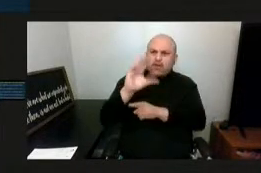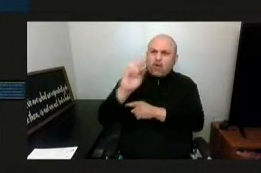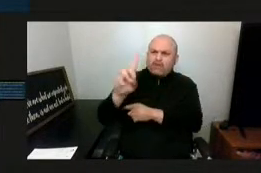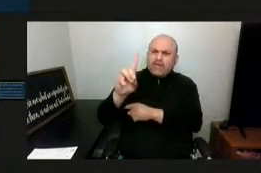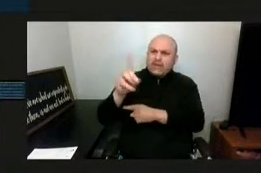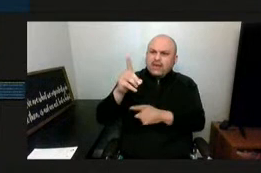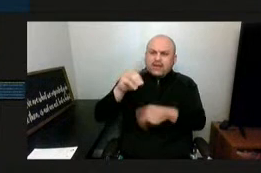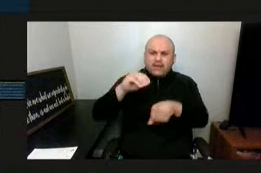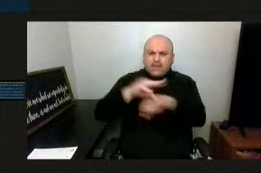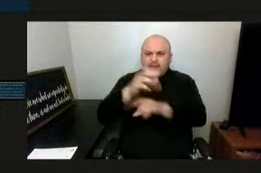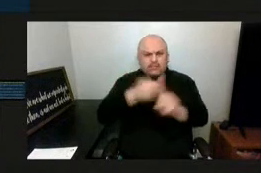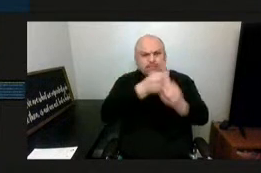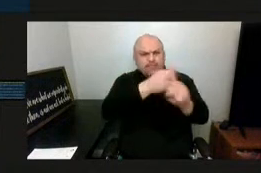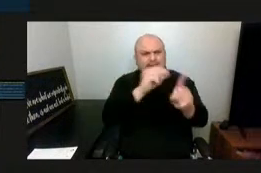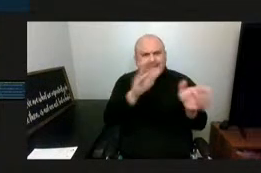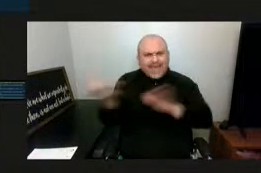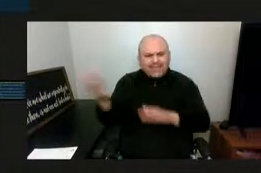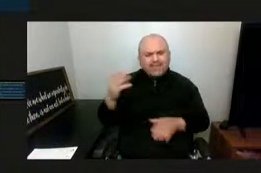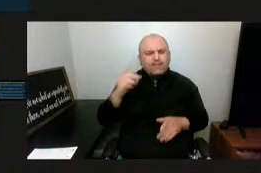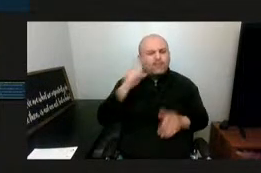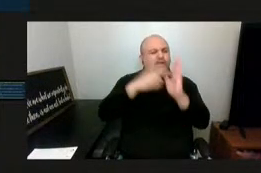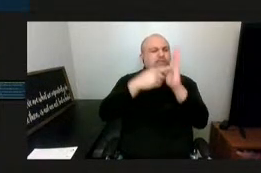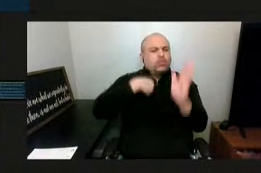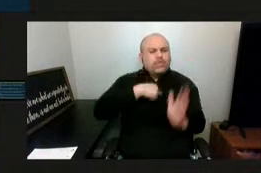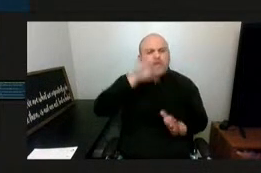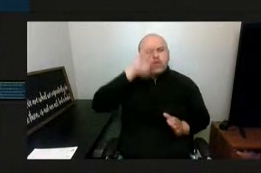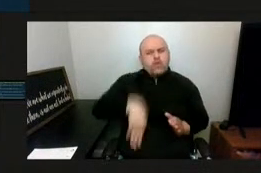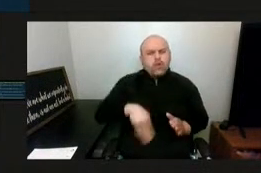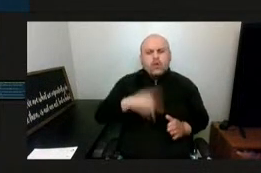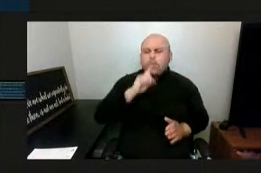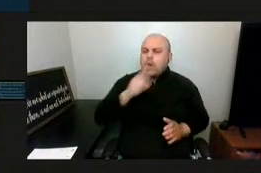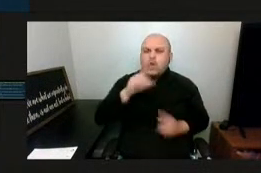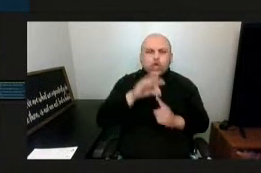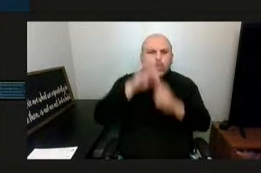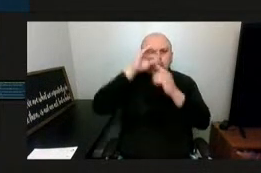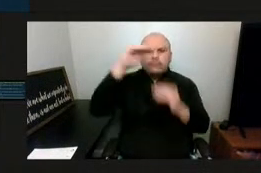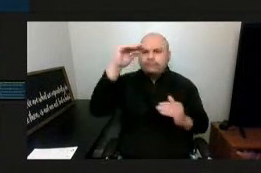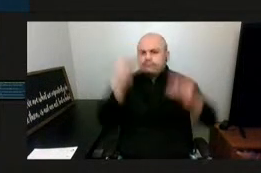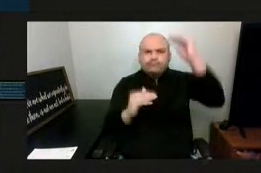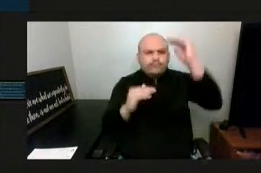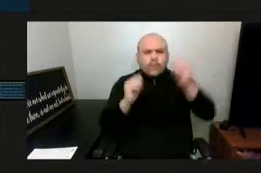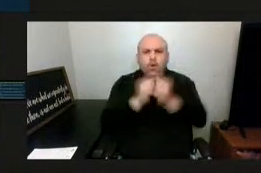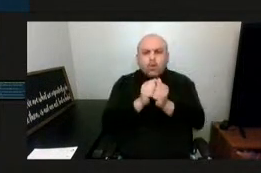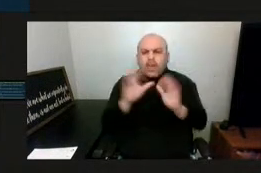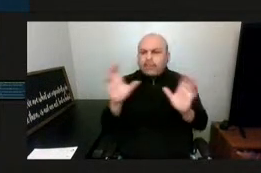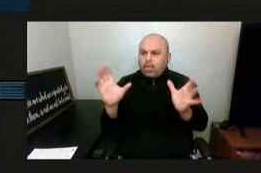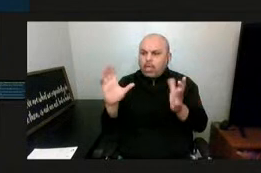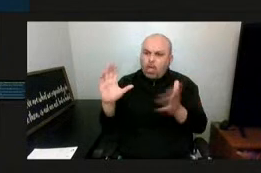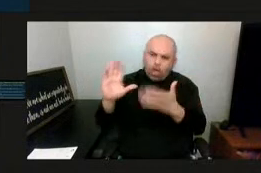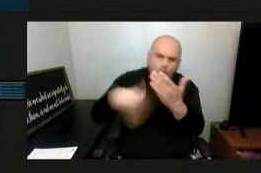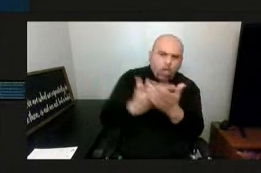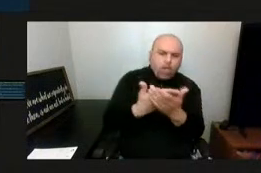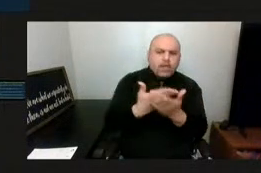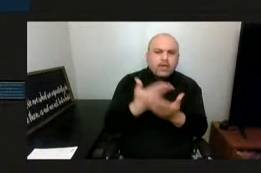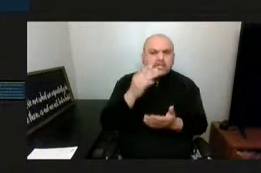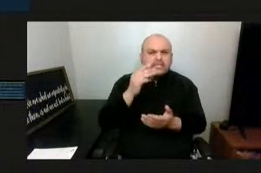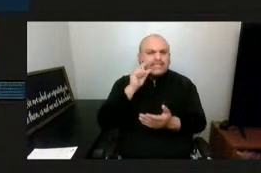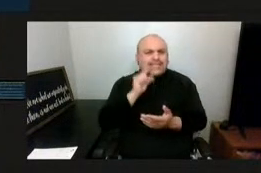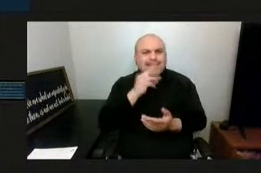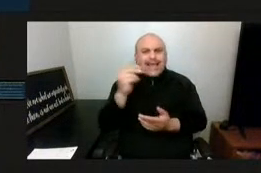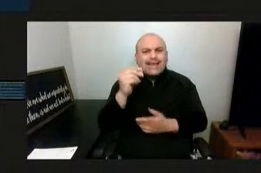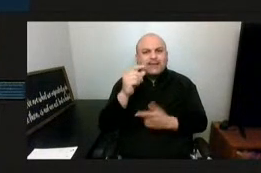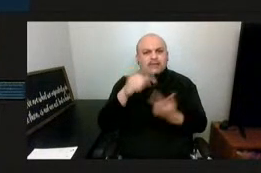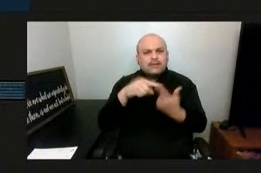For instance, we know that there are unique disparities that intersect with race and gender. In 2020, there was a report that